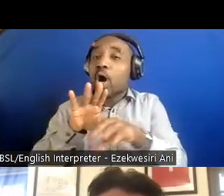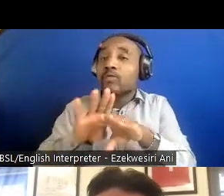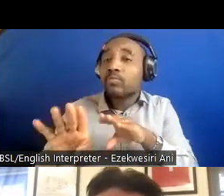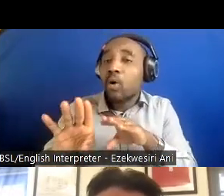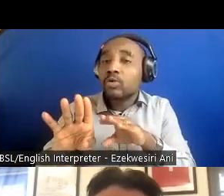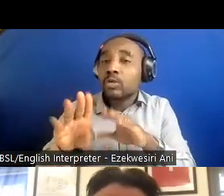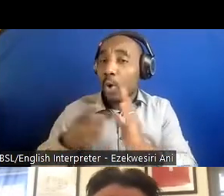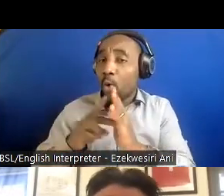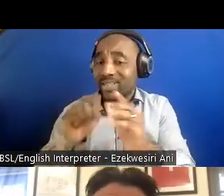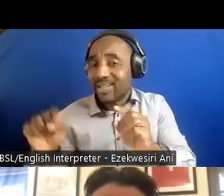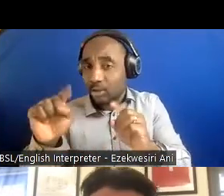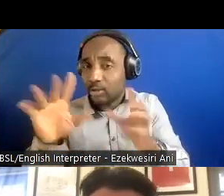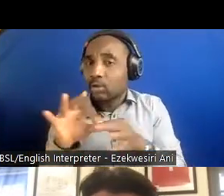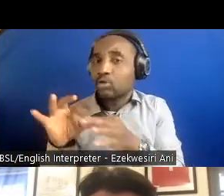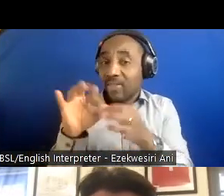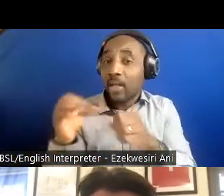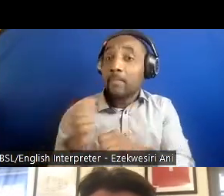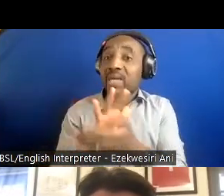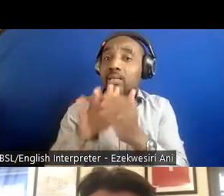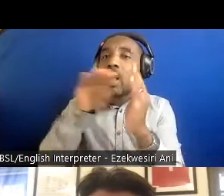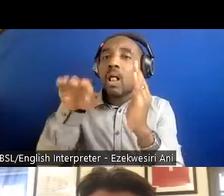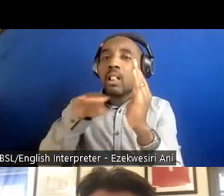that inclusion is occurring at all levels.